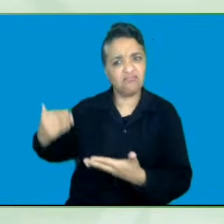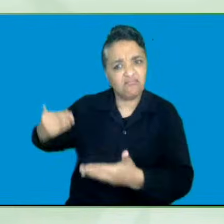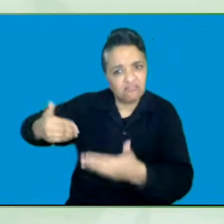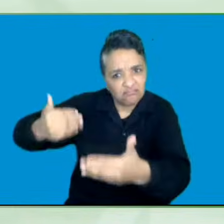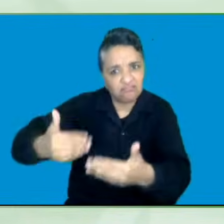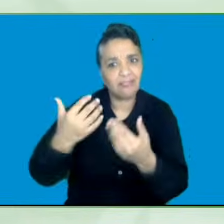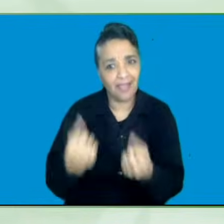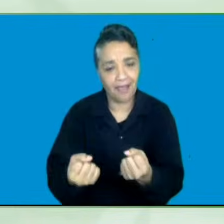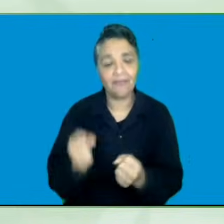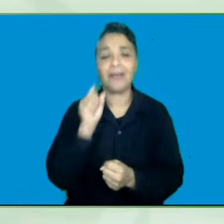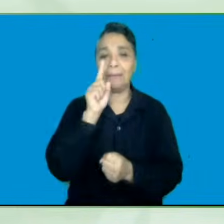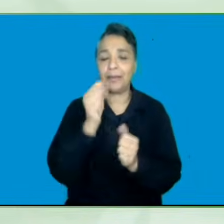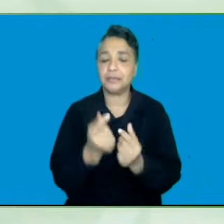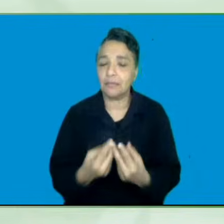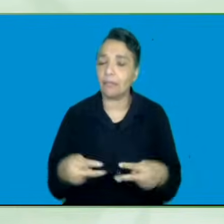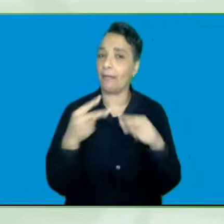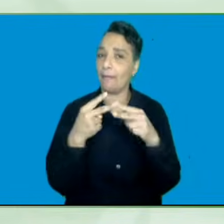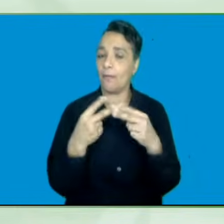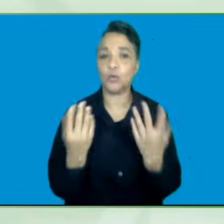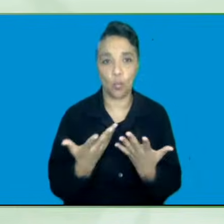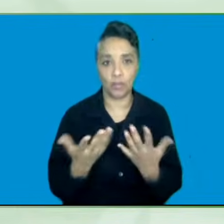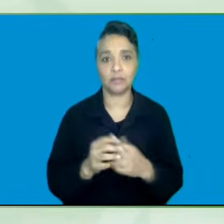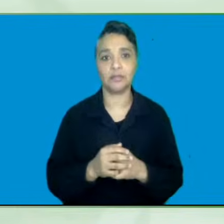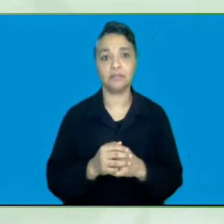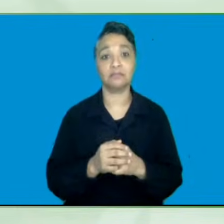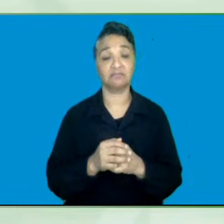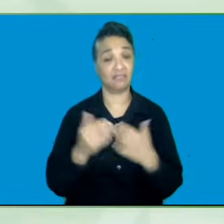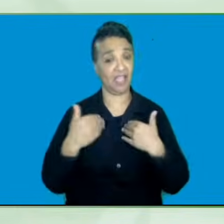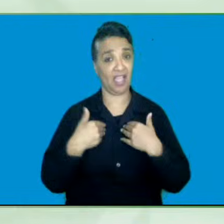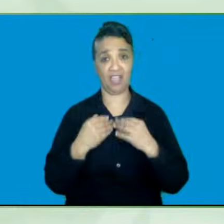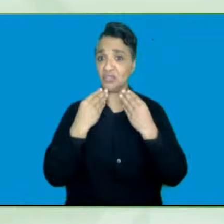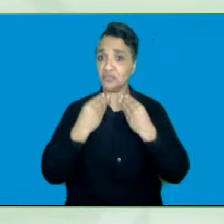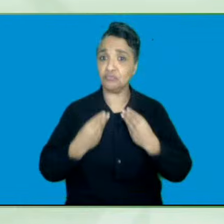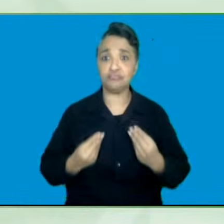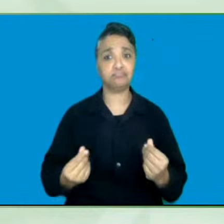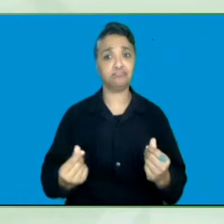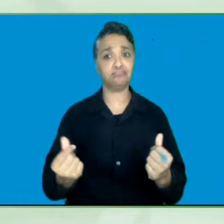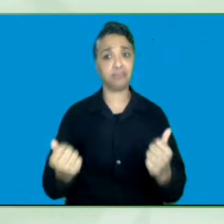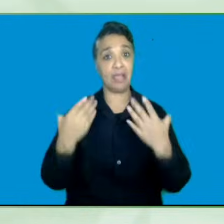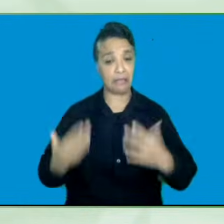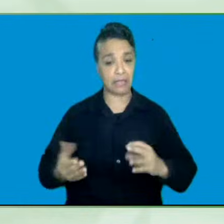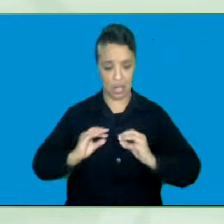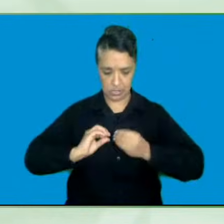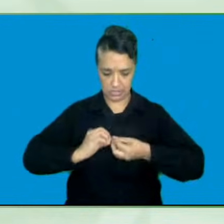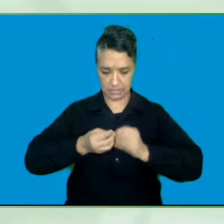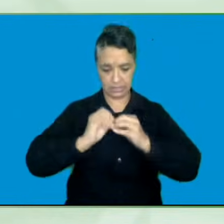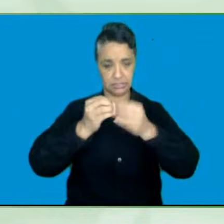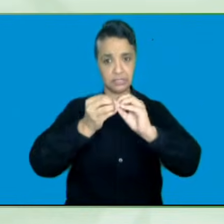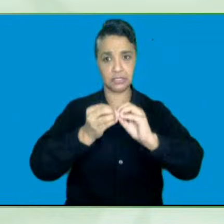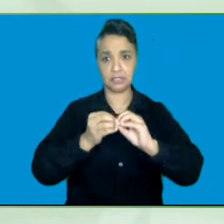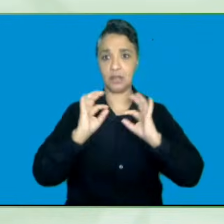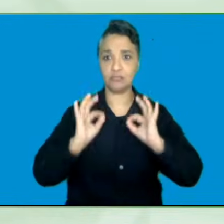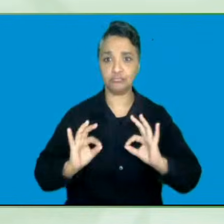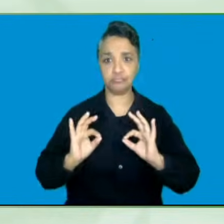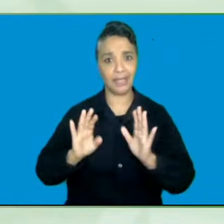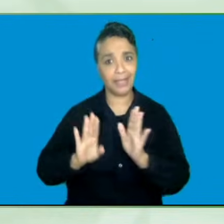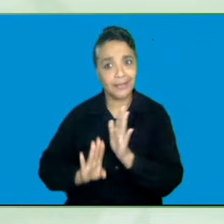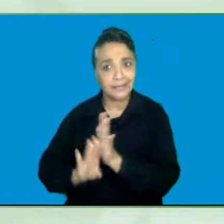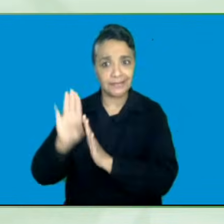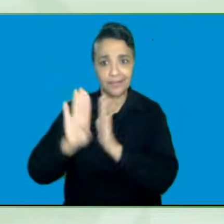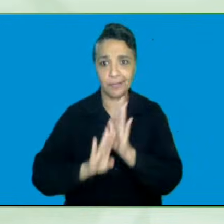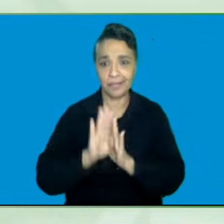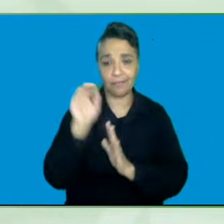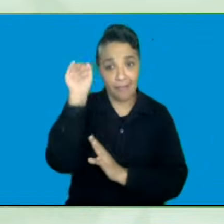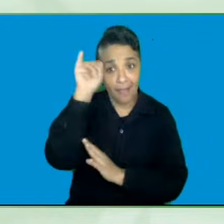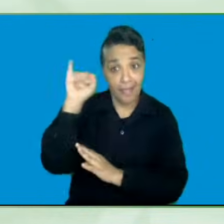here is just how accurate and fluid these tools have become. due to these recent improvements